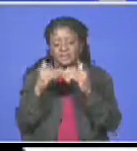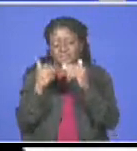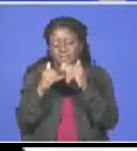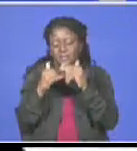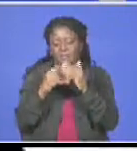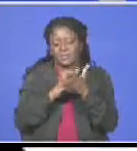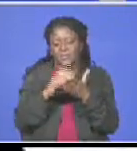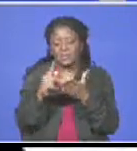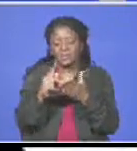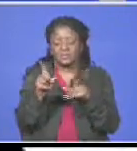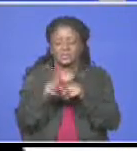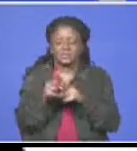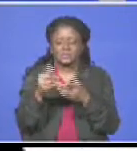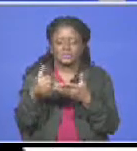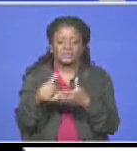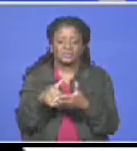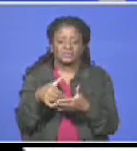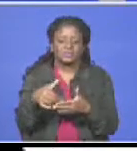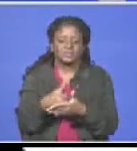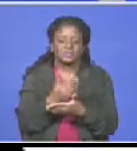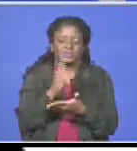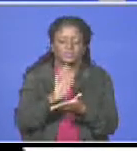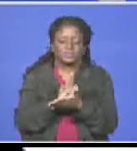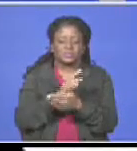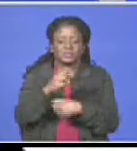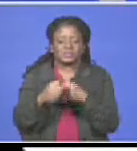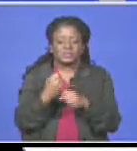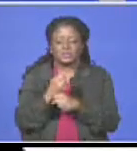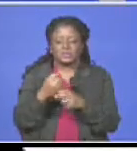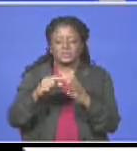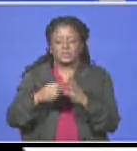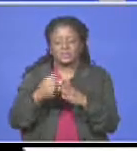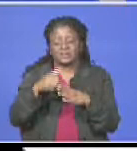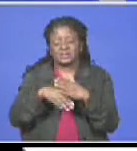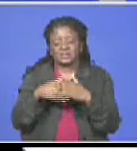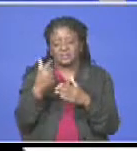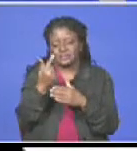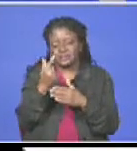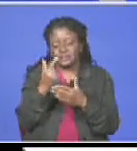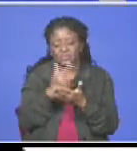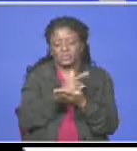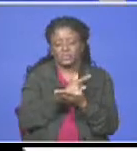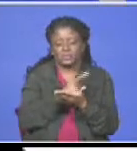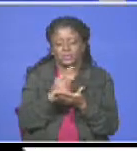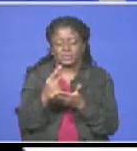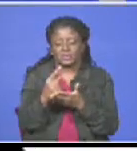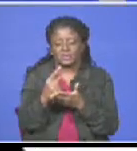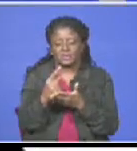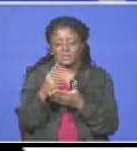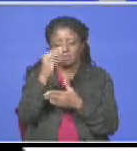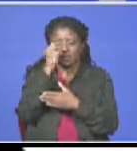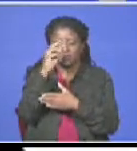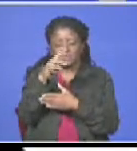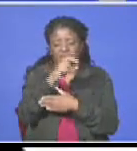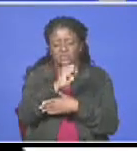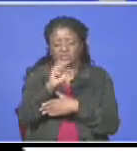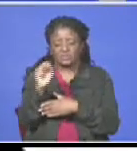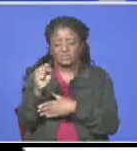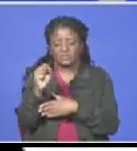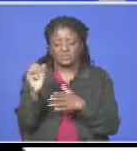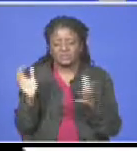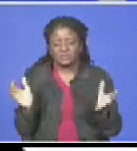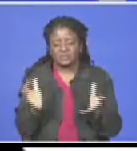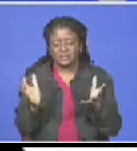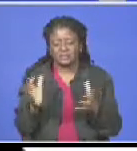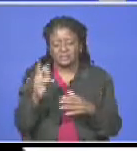As a new school year starts in a matter of weeks, Minister of Social Services and Urban Development, the Honorable Frankie Campbell, urging parents not to wait until the last